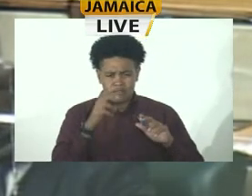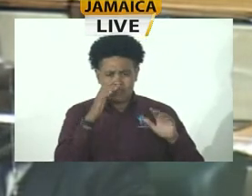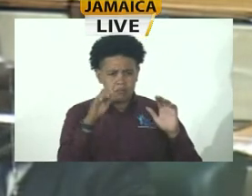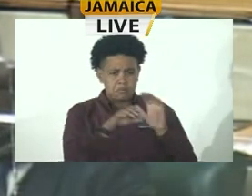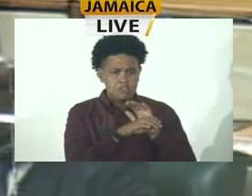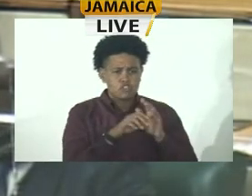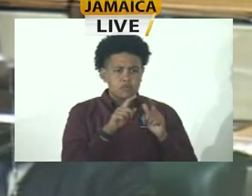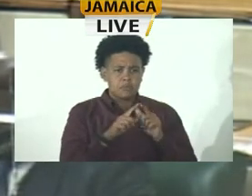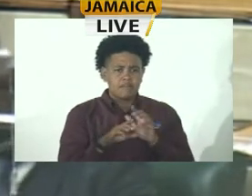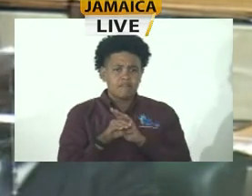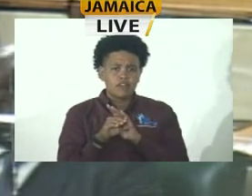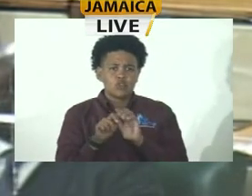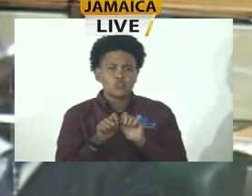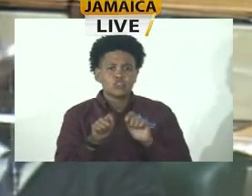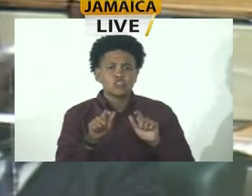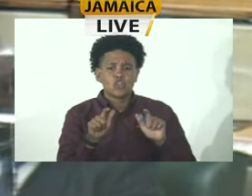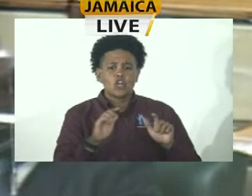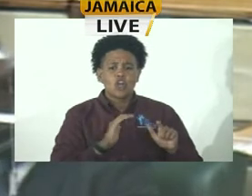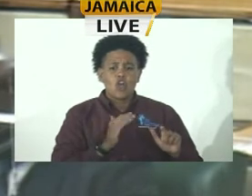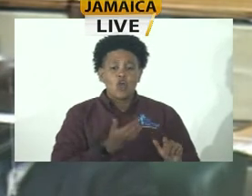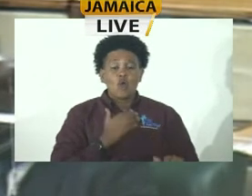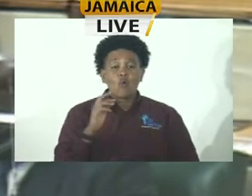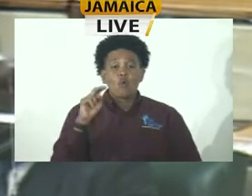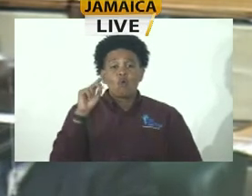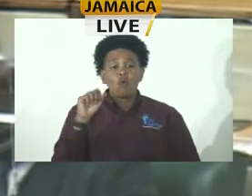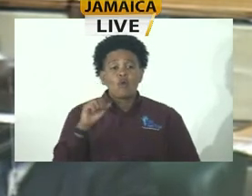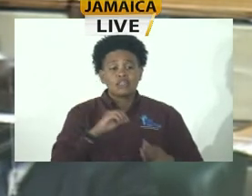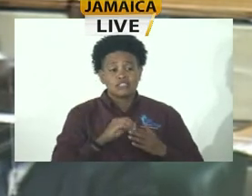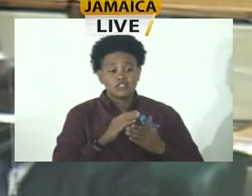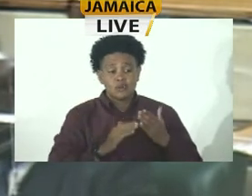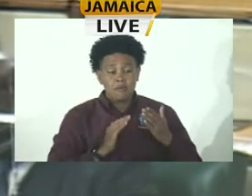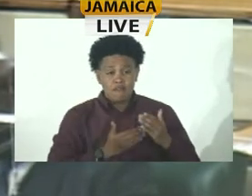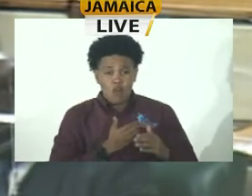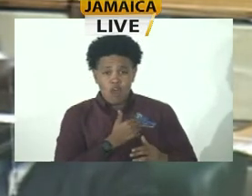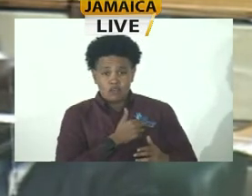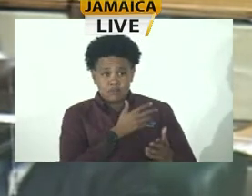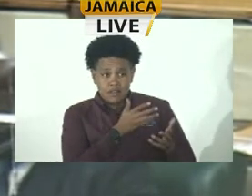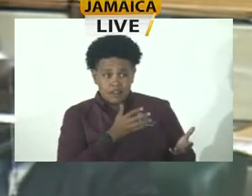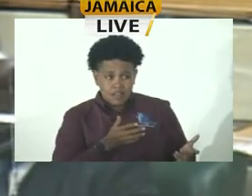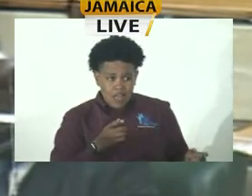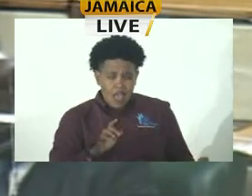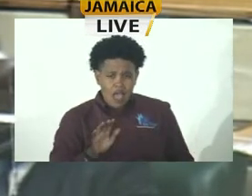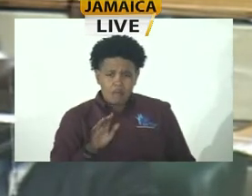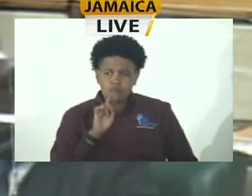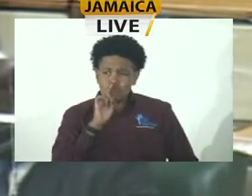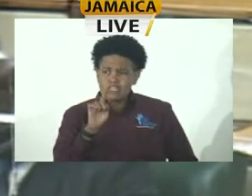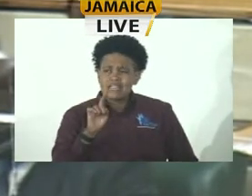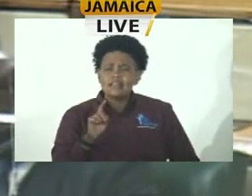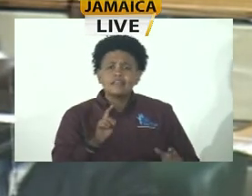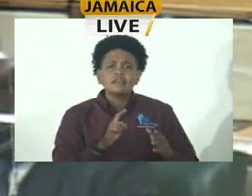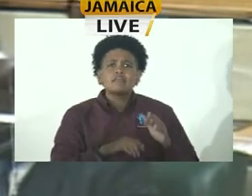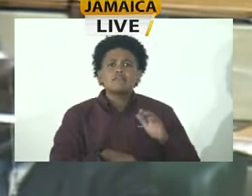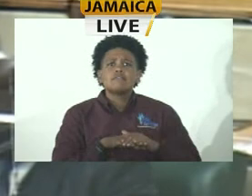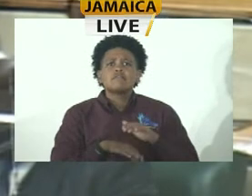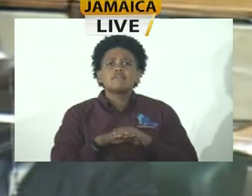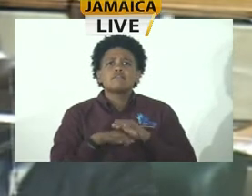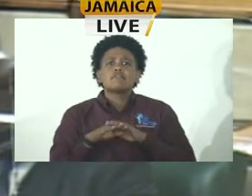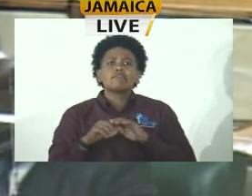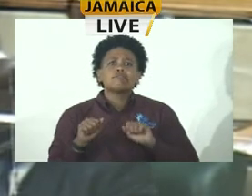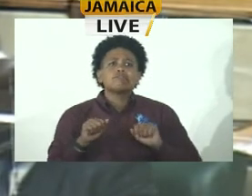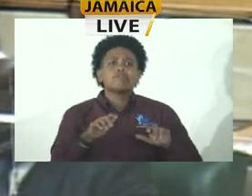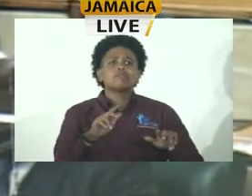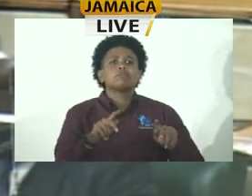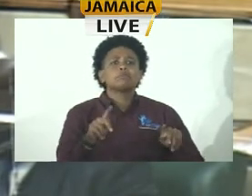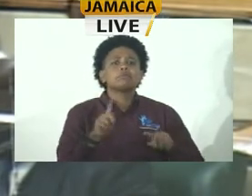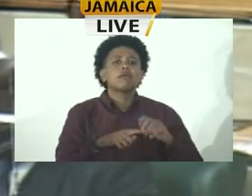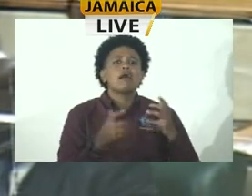circulated of awards in some of our hospitals being filled to capacity and overflowing into waiting